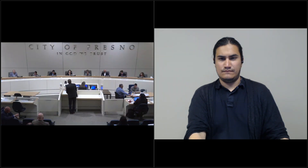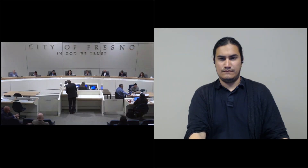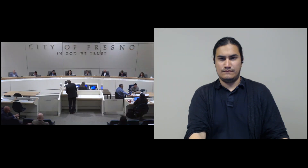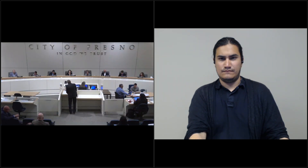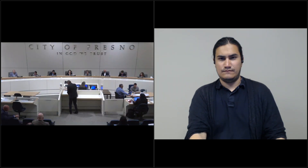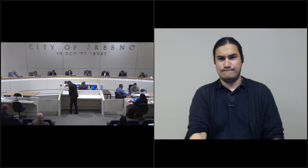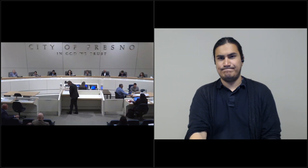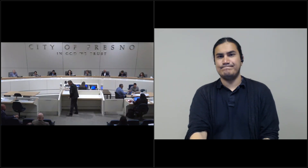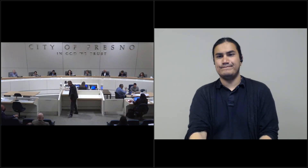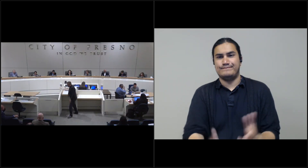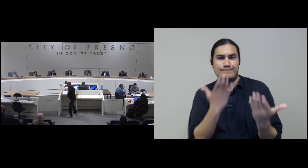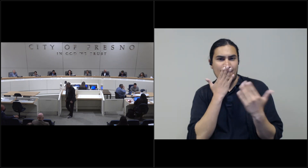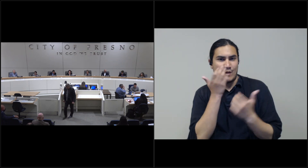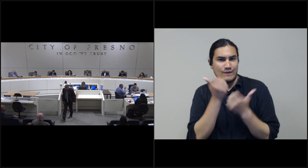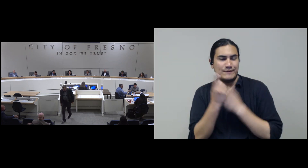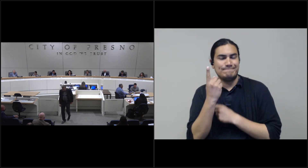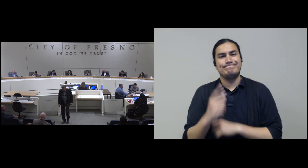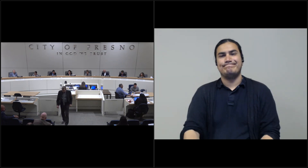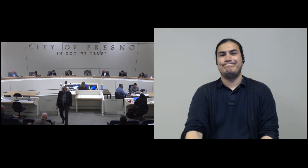you, everyone.